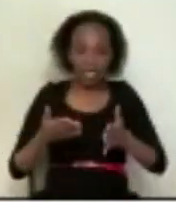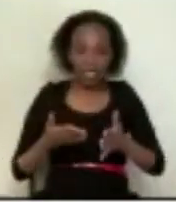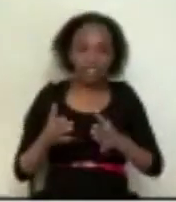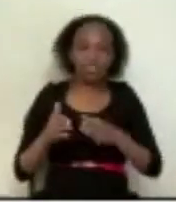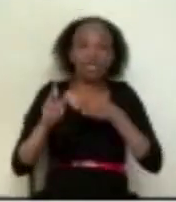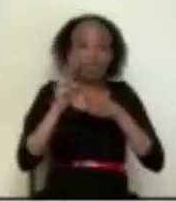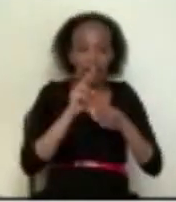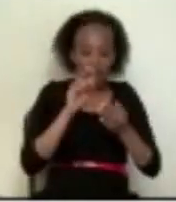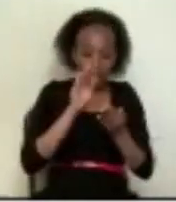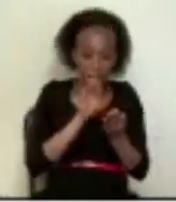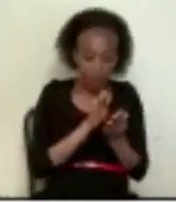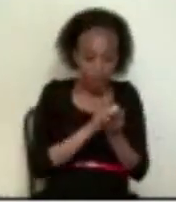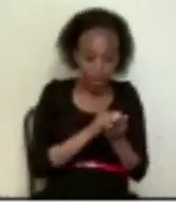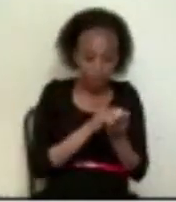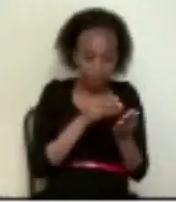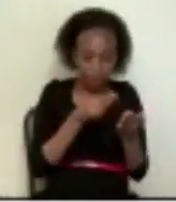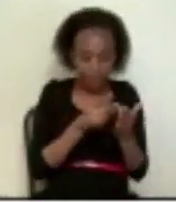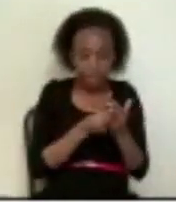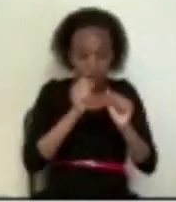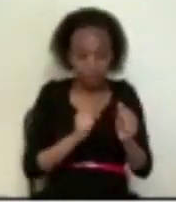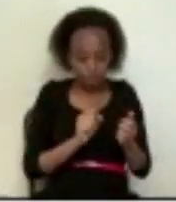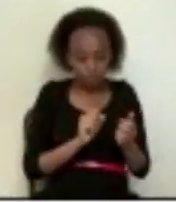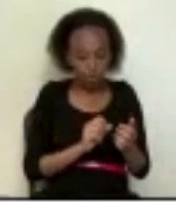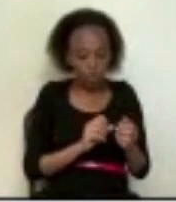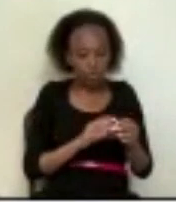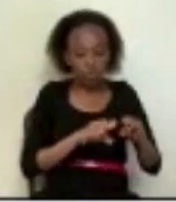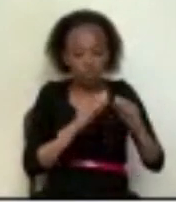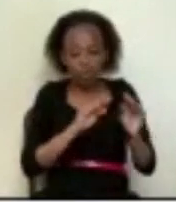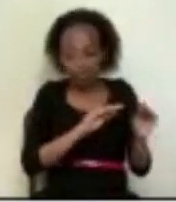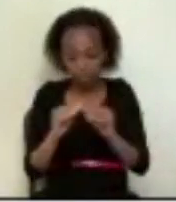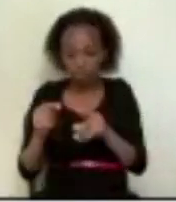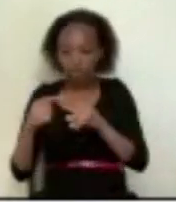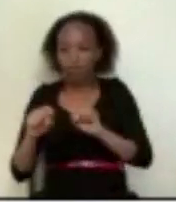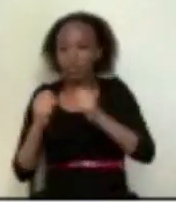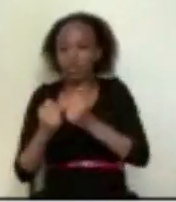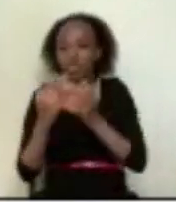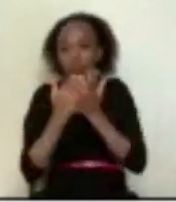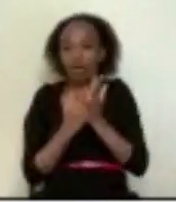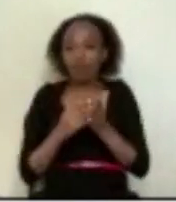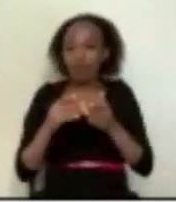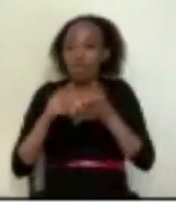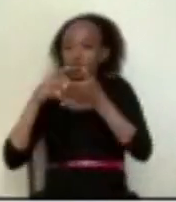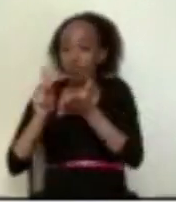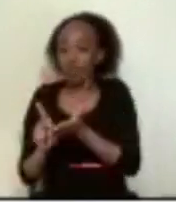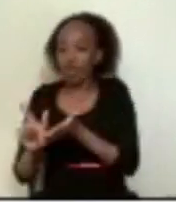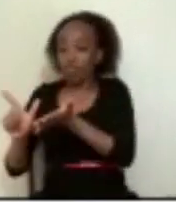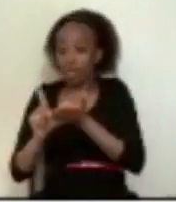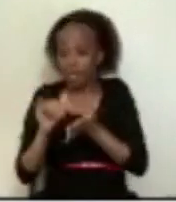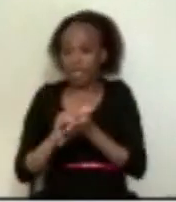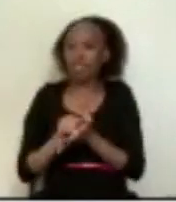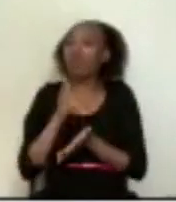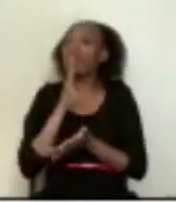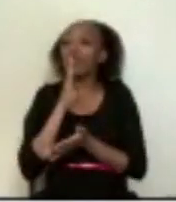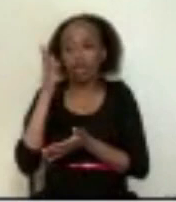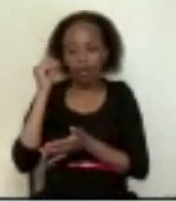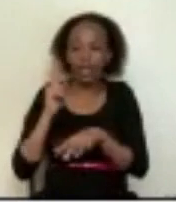be actually removed from these social programs to pay for debt that you are borrowing. Because